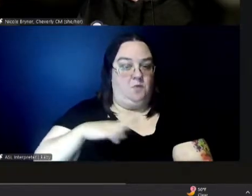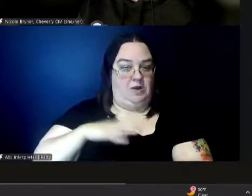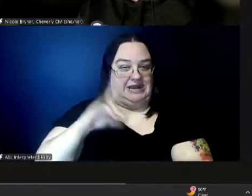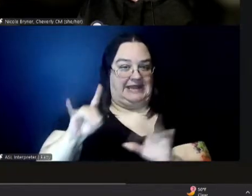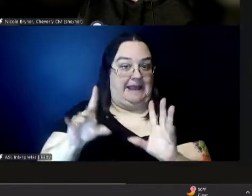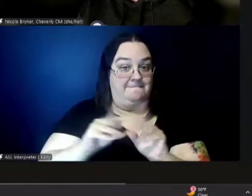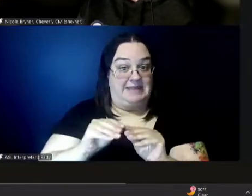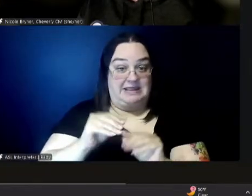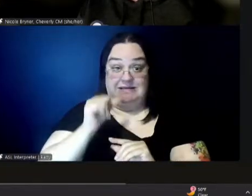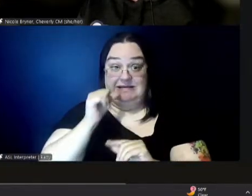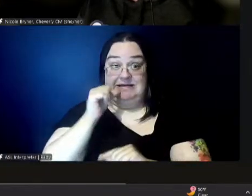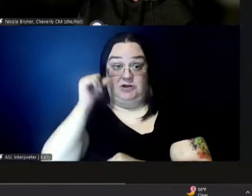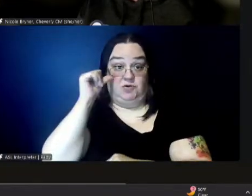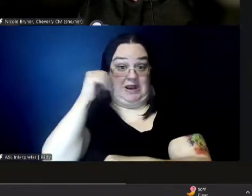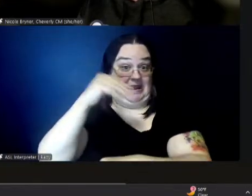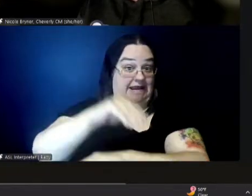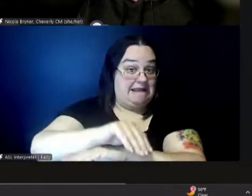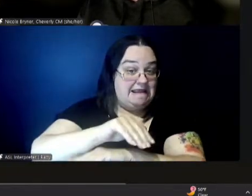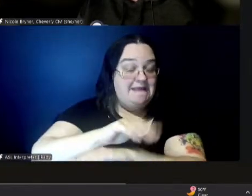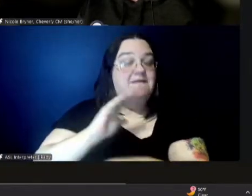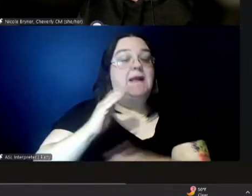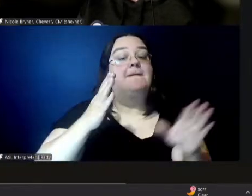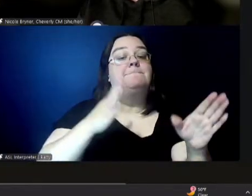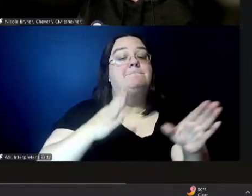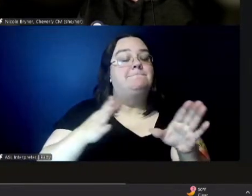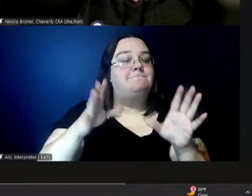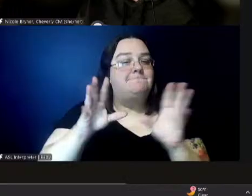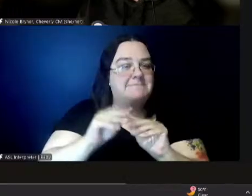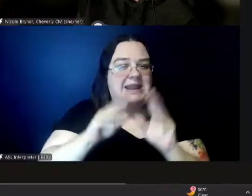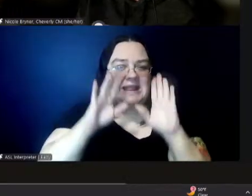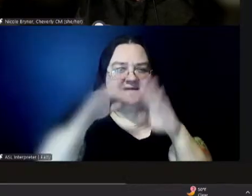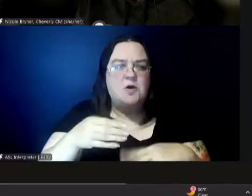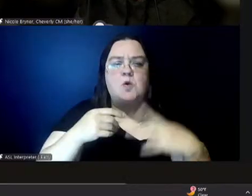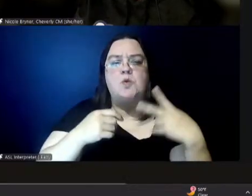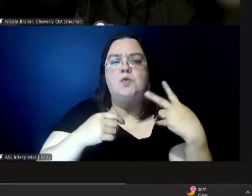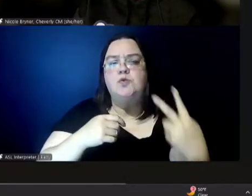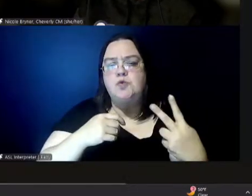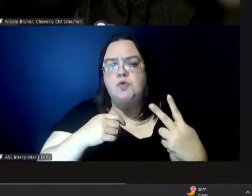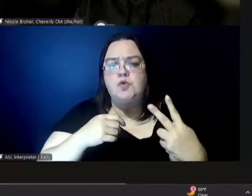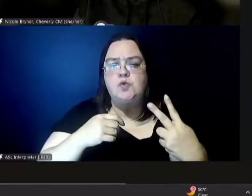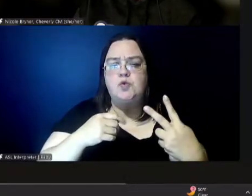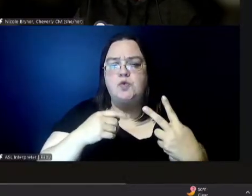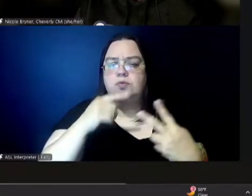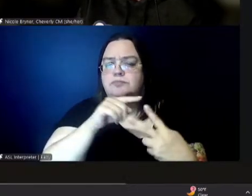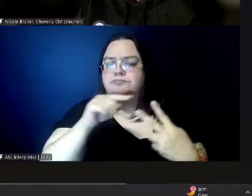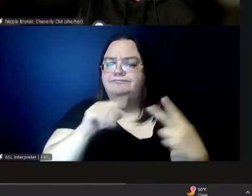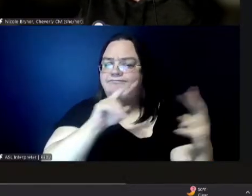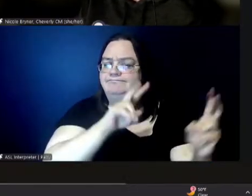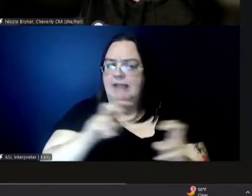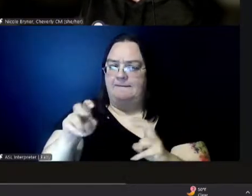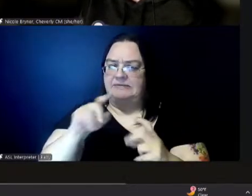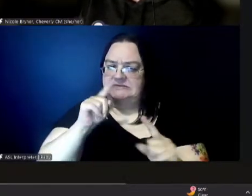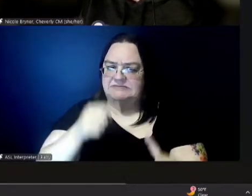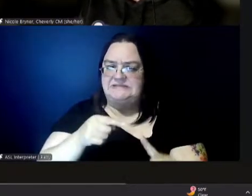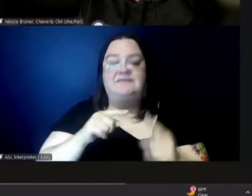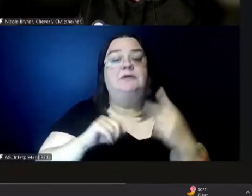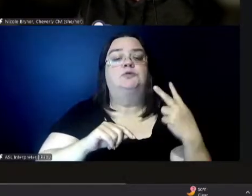evening. Our meeting was focused on sort of two main topics of conversation. The first one was